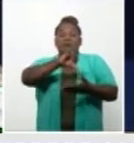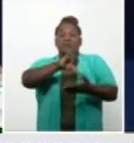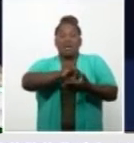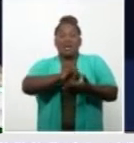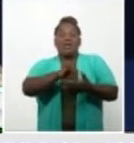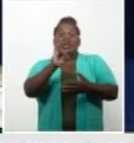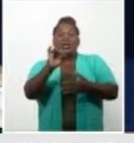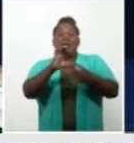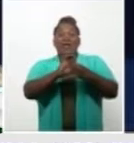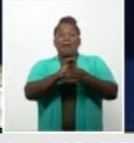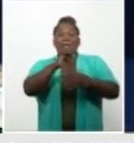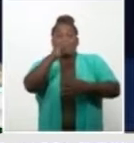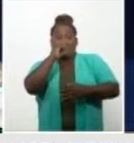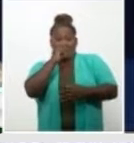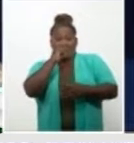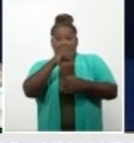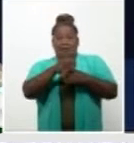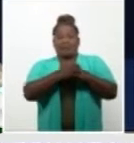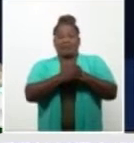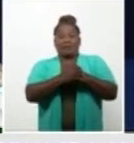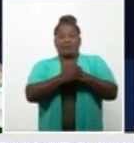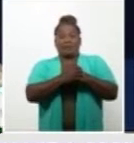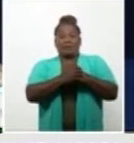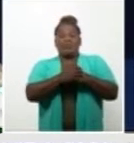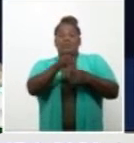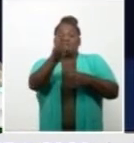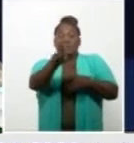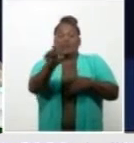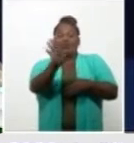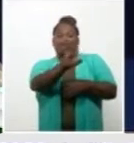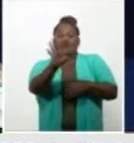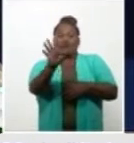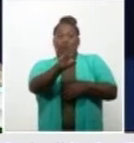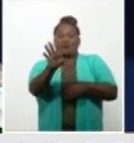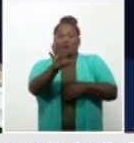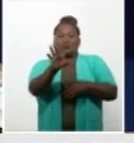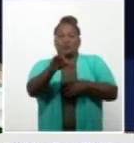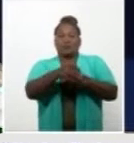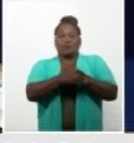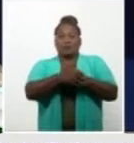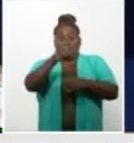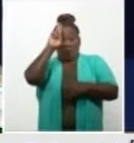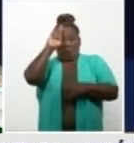In the Biotechnology and Genetic Engineering Center, 188,